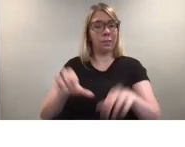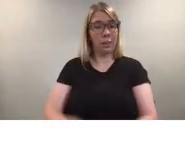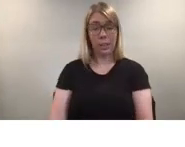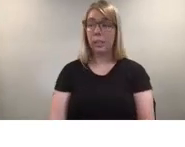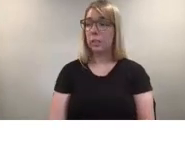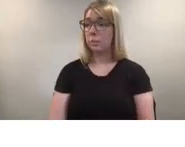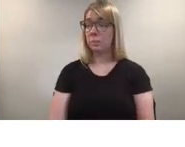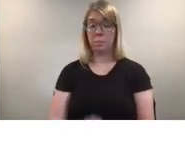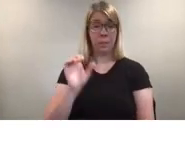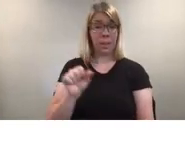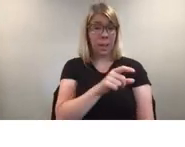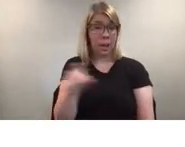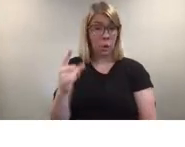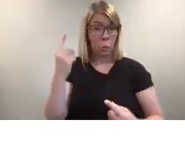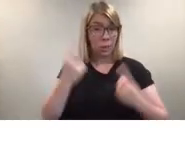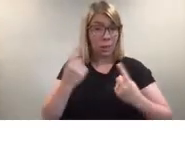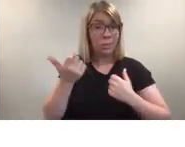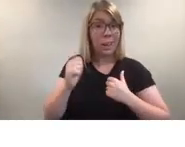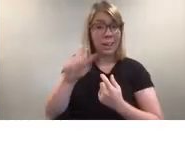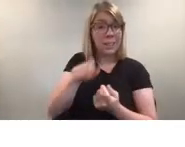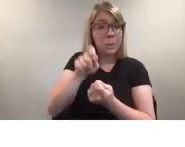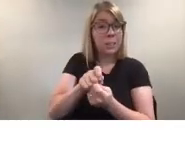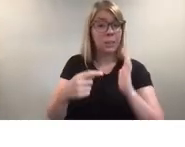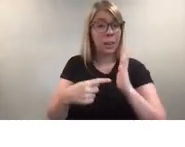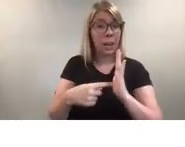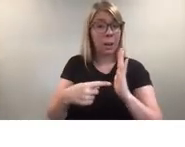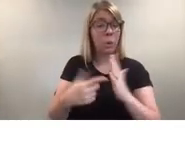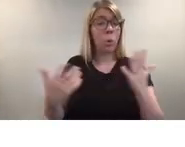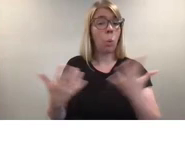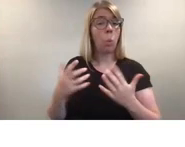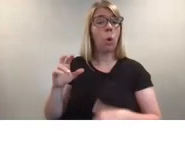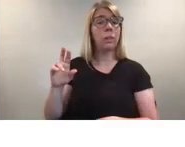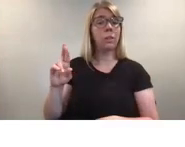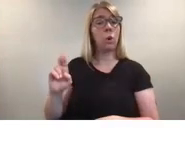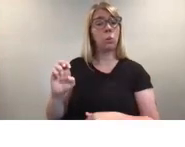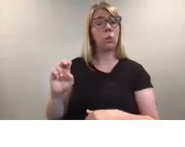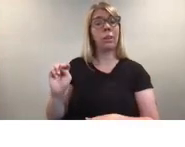So can you think of any specific examples of what a renewable assignment could be?